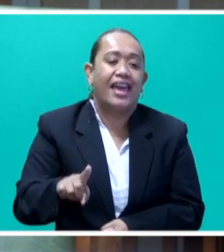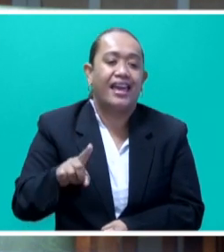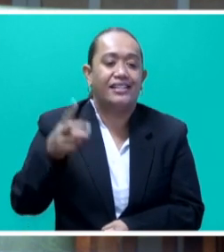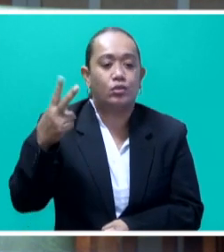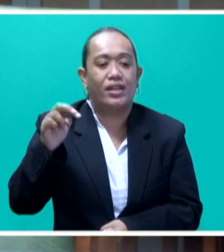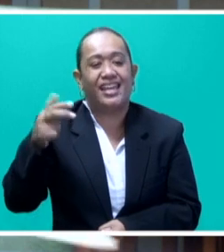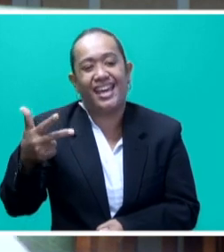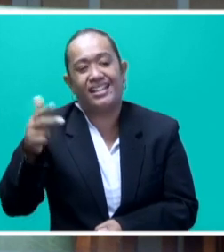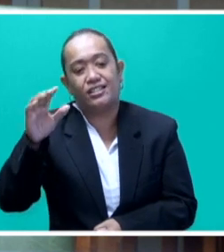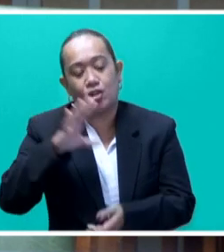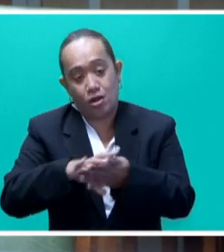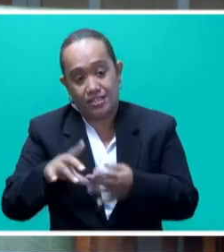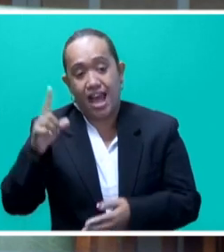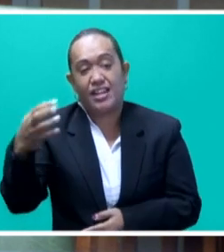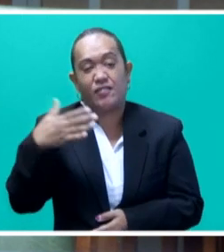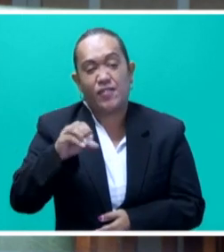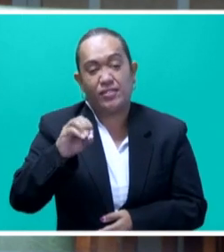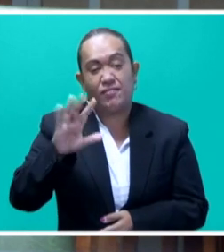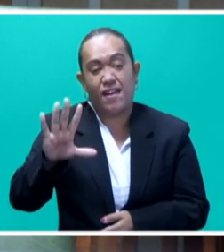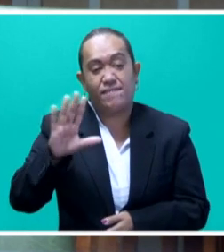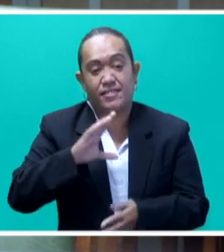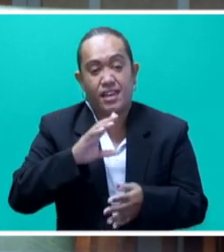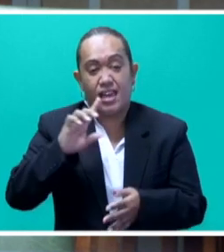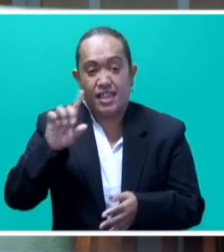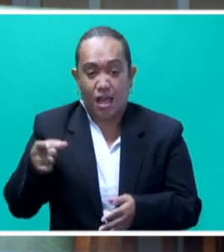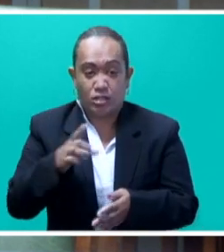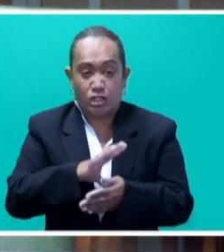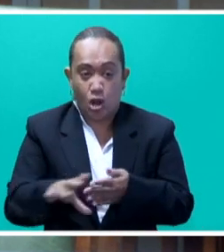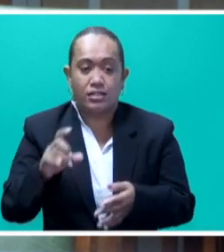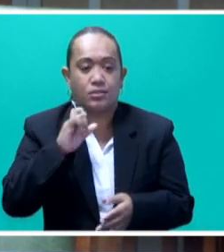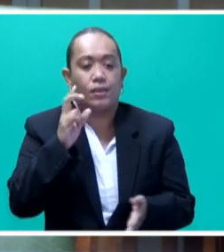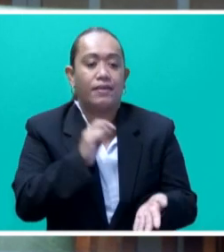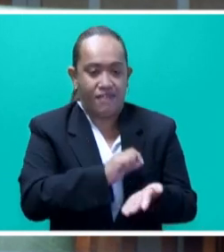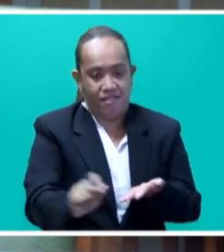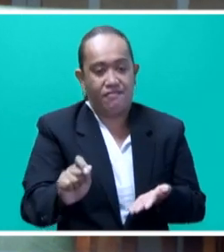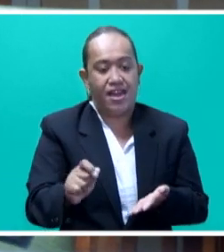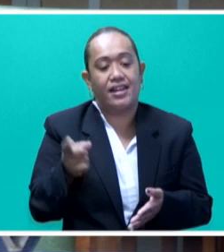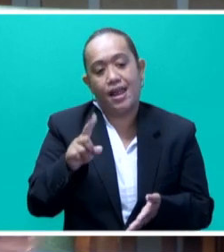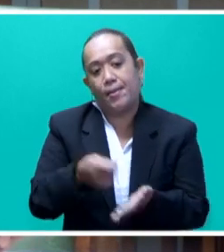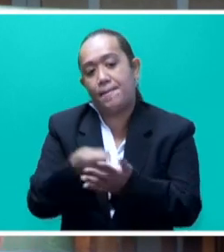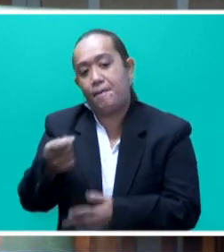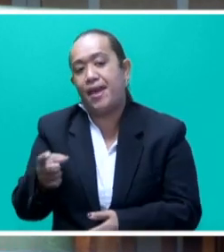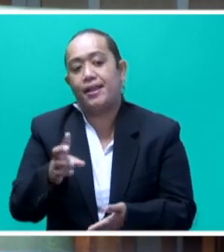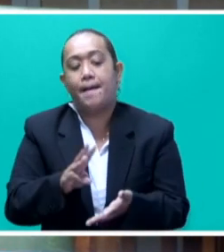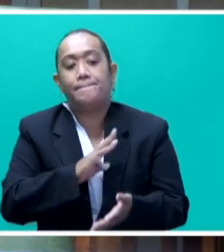$150,000 has already been paid out by the Ministry of Economy, and the rest of it is being verified. Mr. Speaker, sir, we also have an